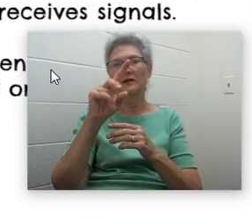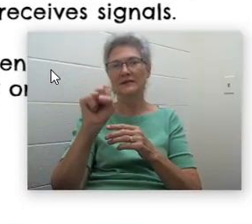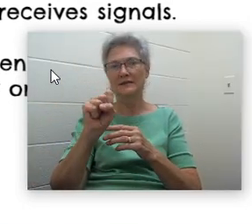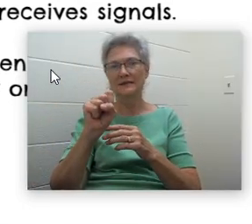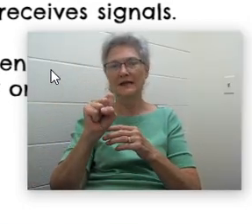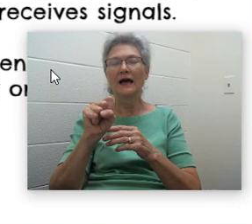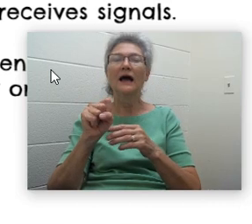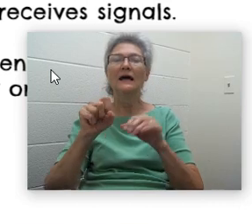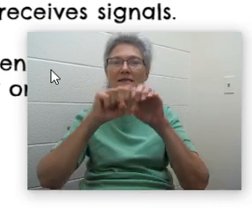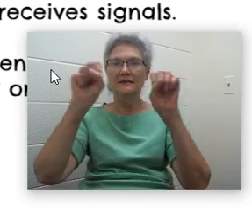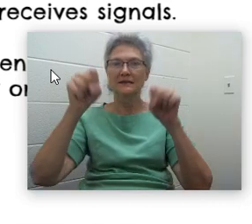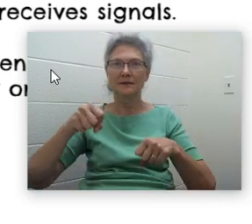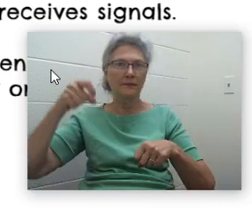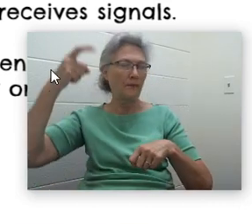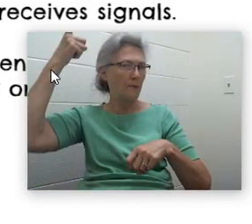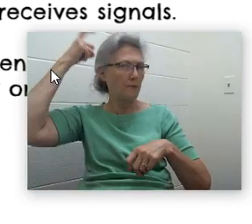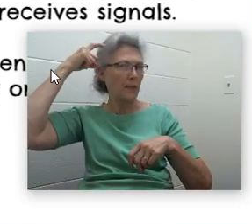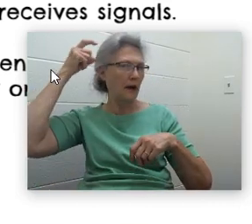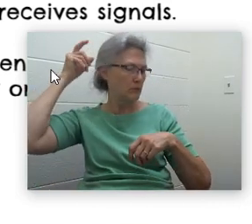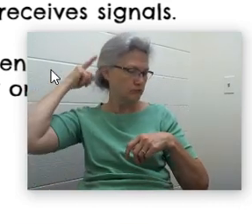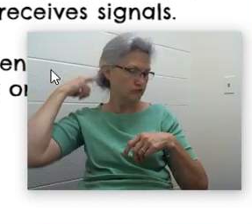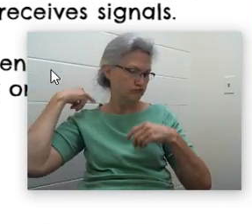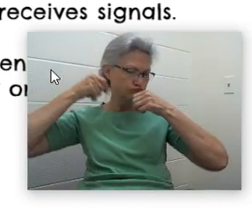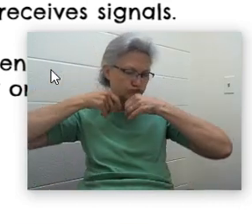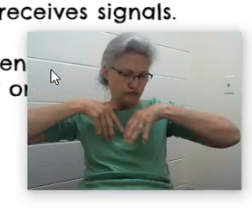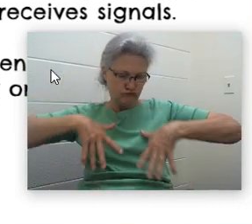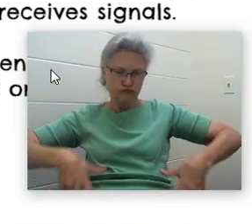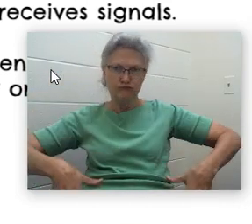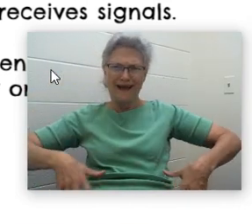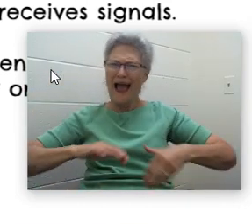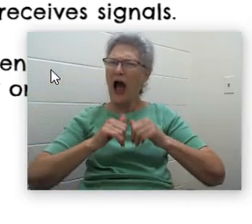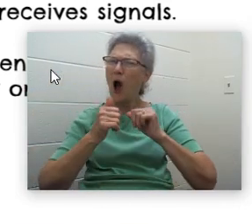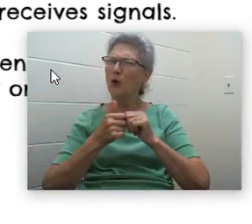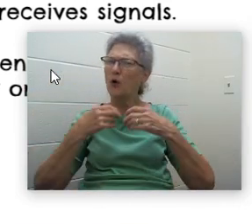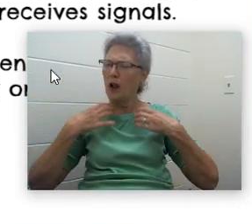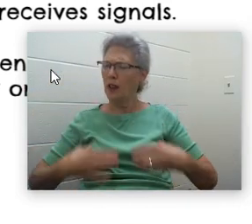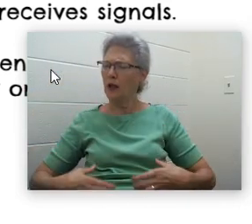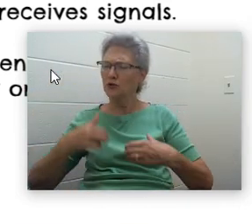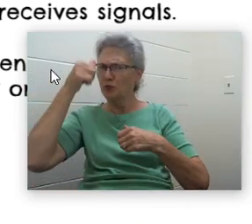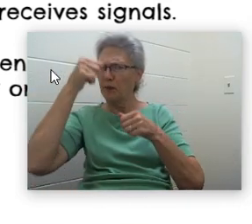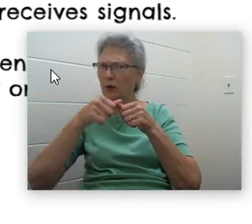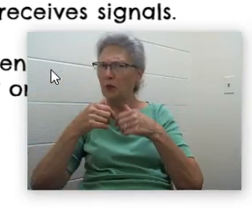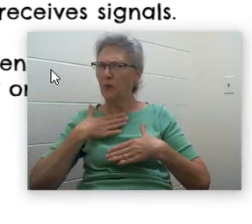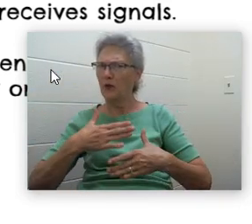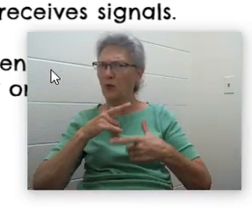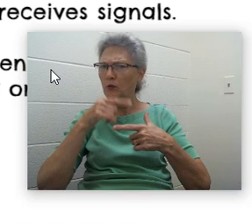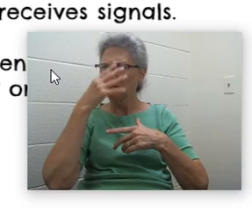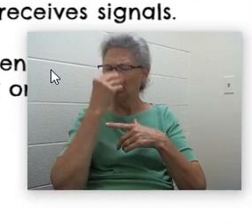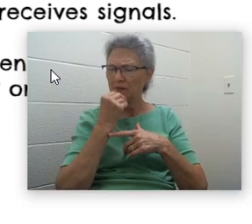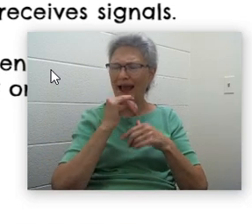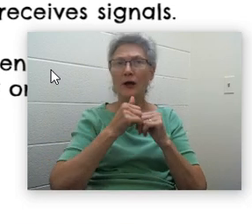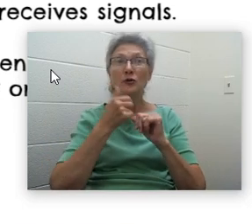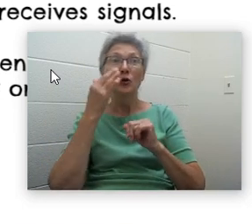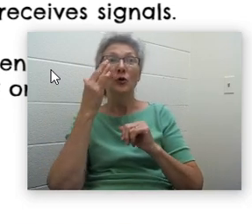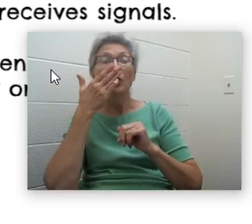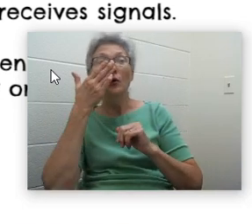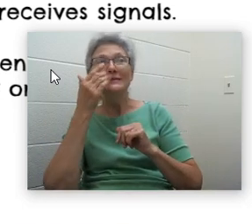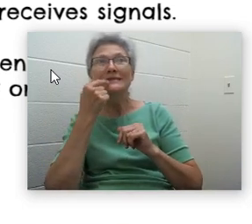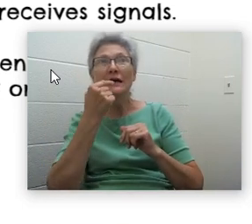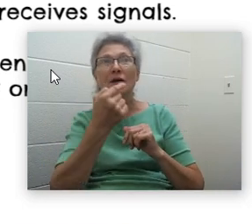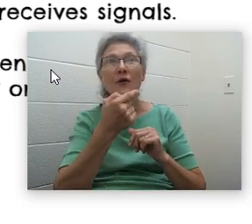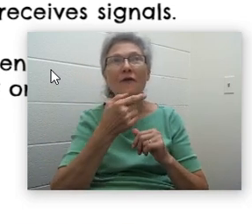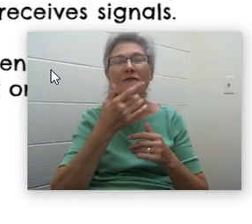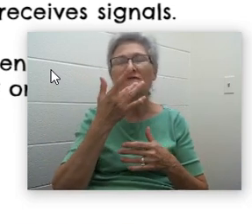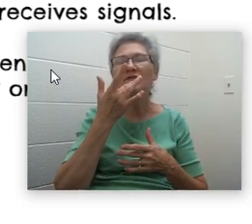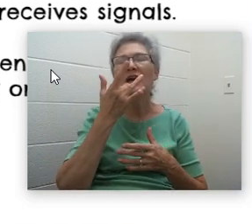How do our lungs remember to breathe when we're asleep? How does your nose tell you that your favorite cookies are baking